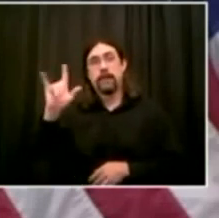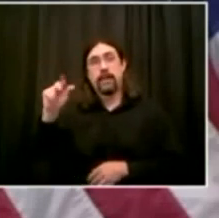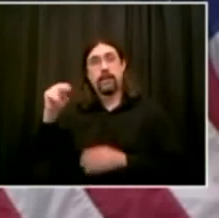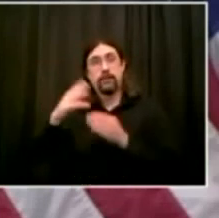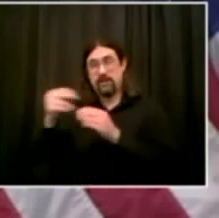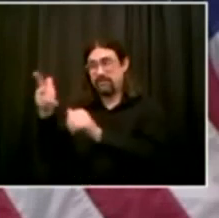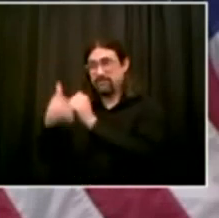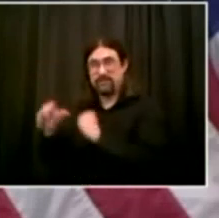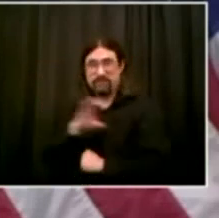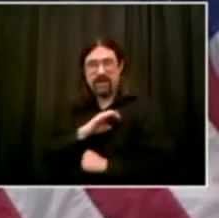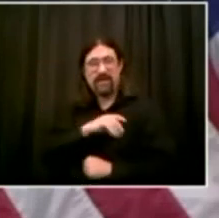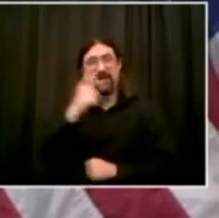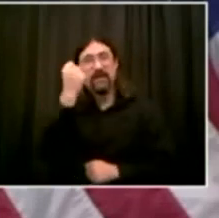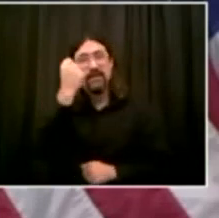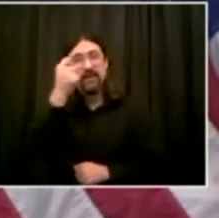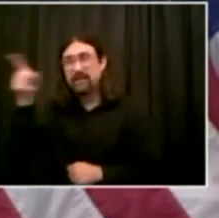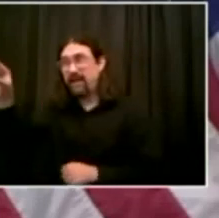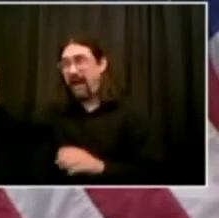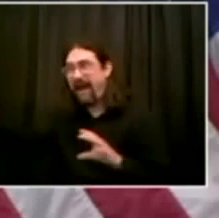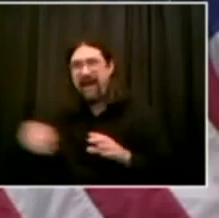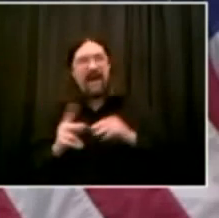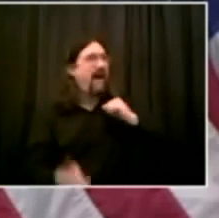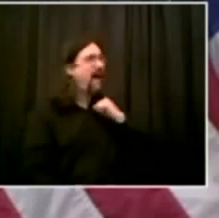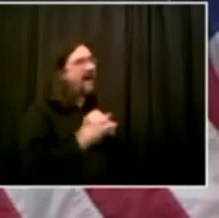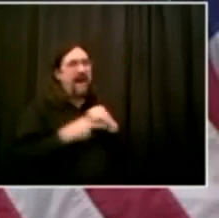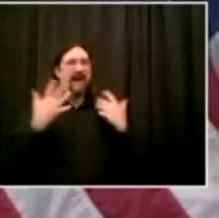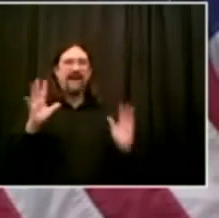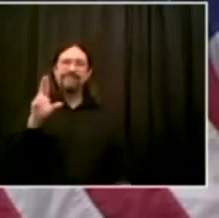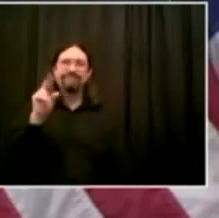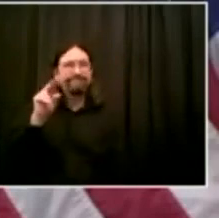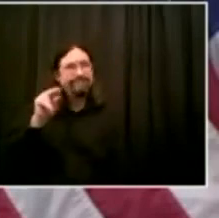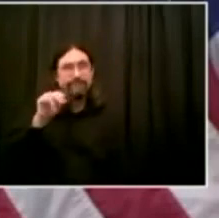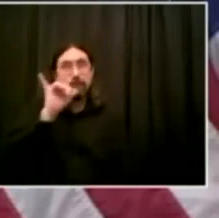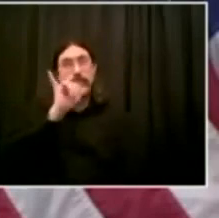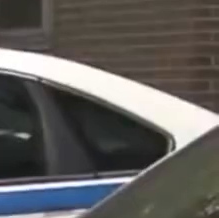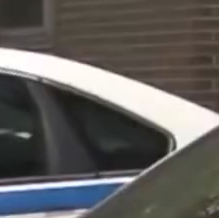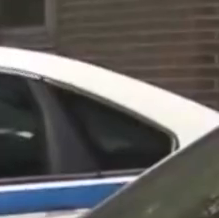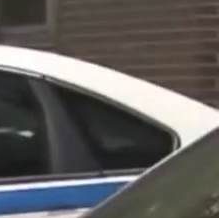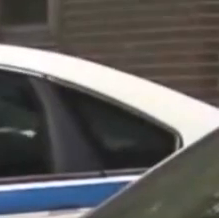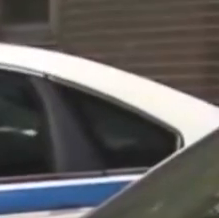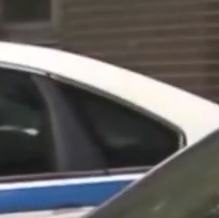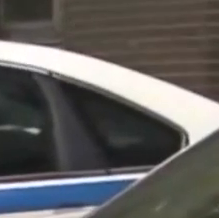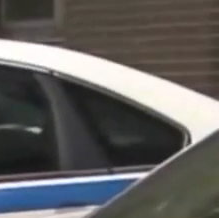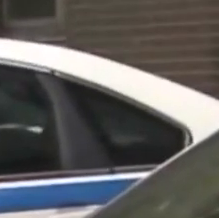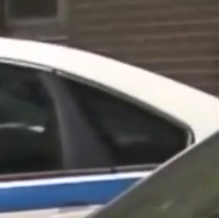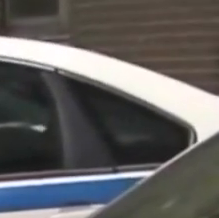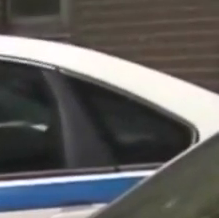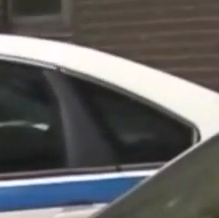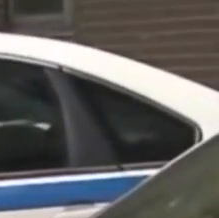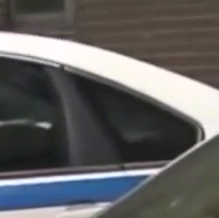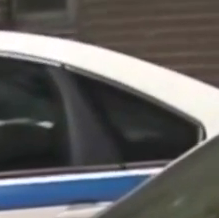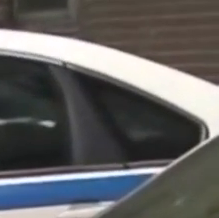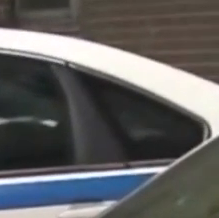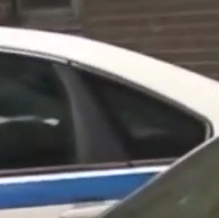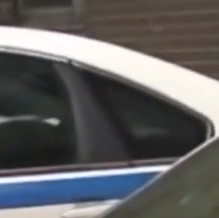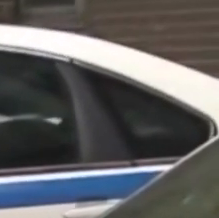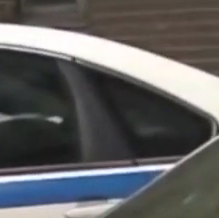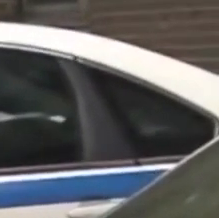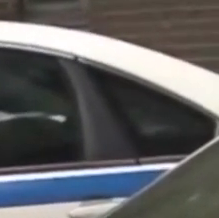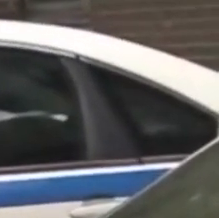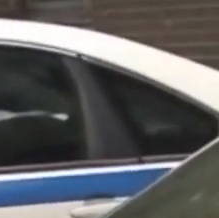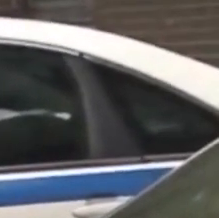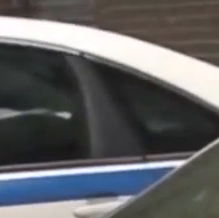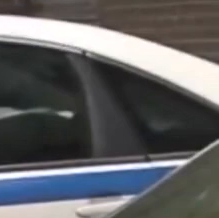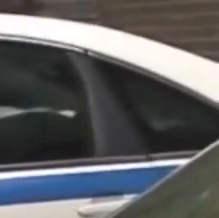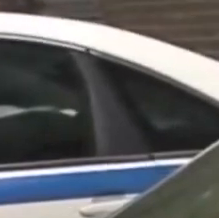underlying issues that we know are the cause of so many problems in our society. The NYPD Patrol Officers Union criticized the